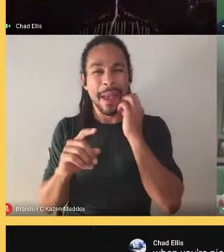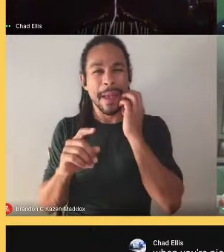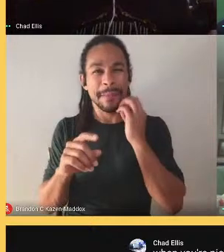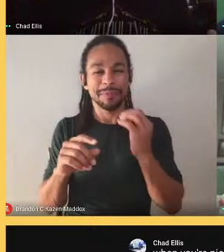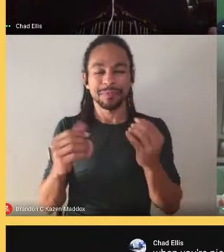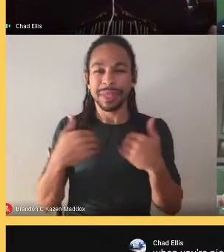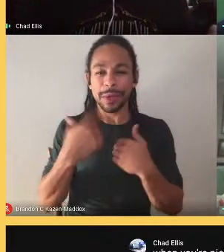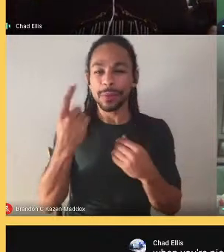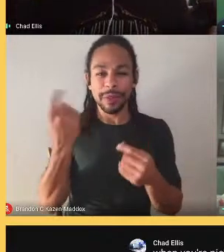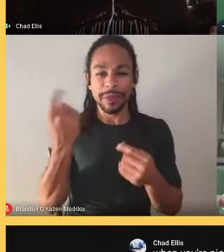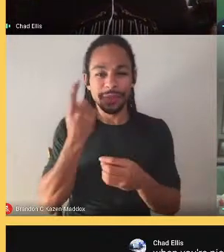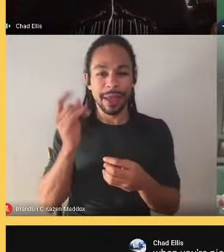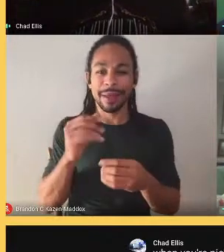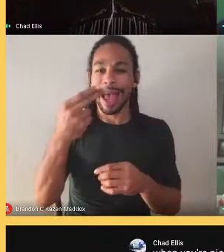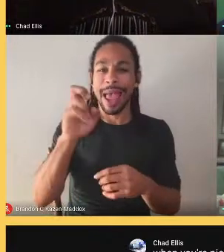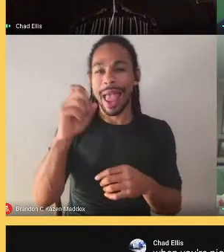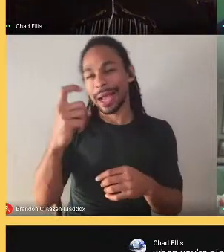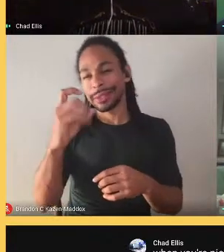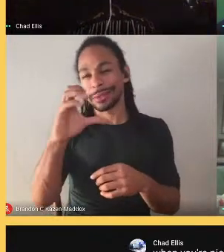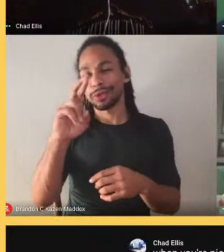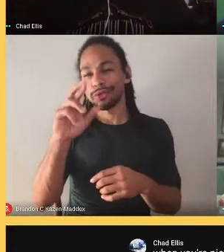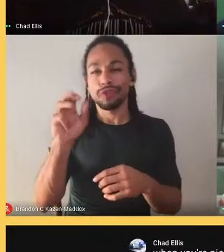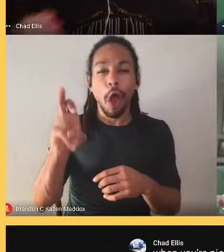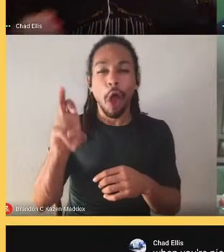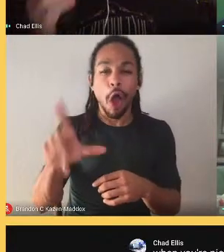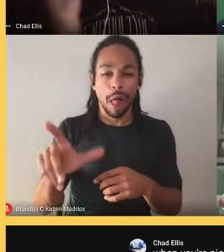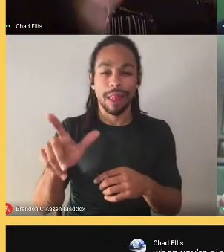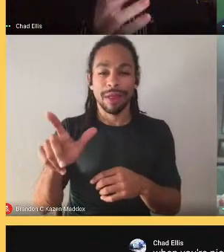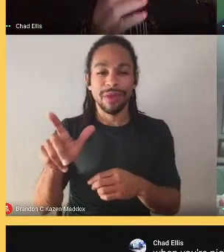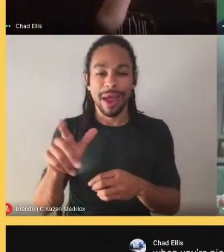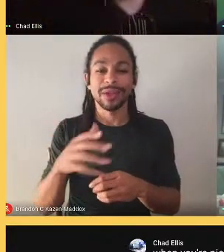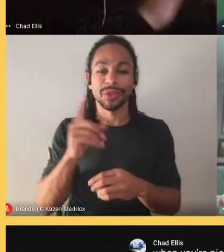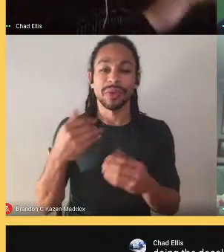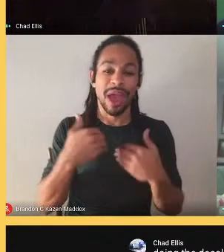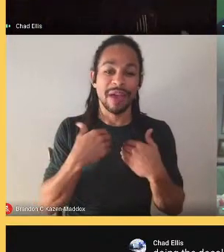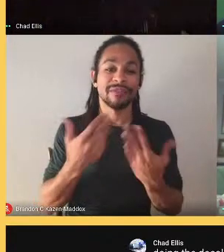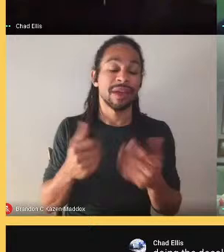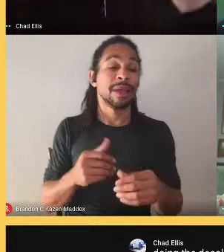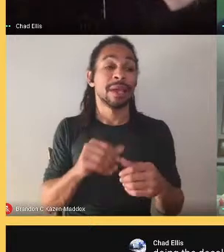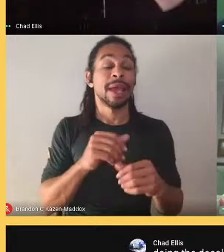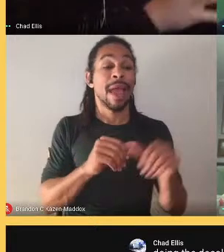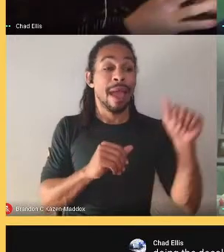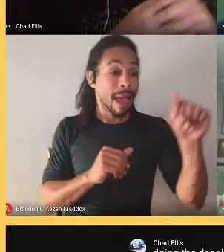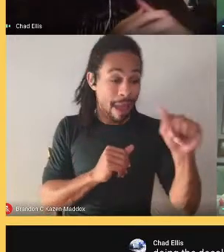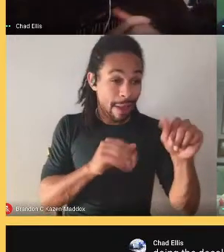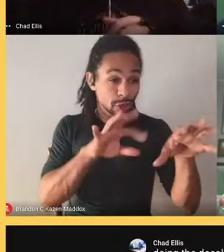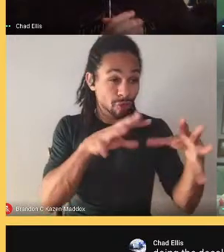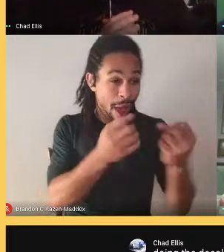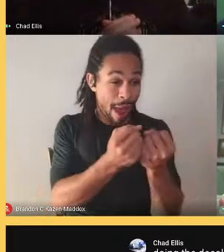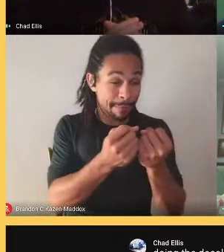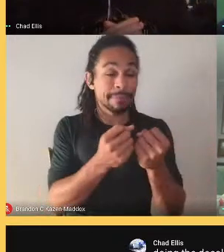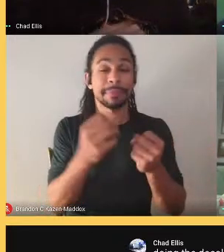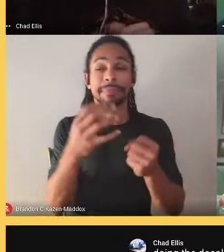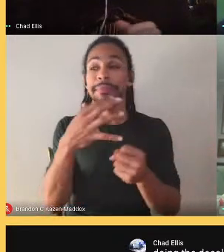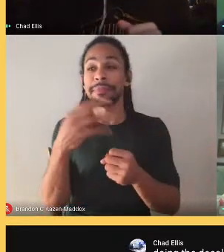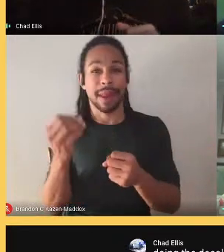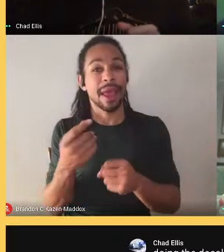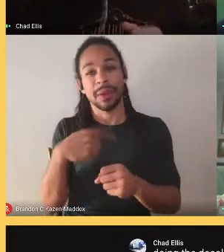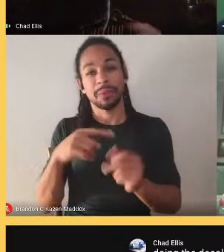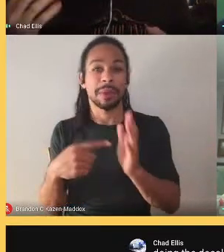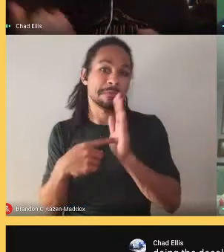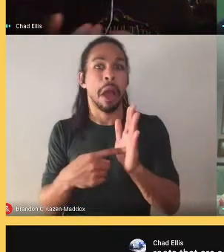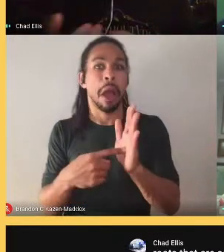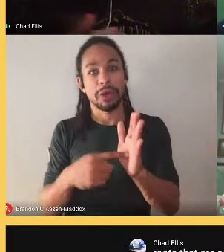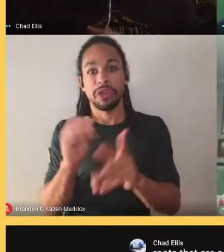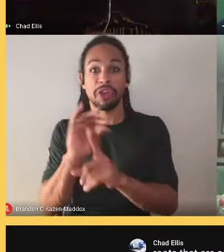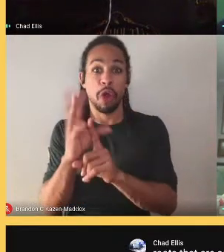just like, oh, you have, here's a tribe and here is a, you know, it's just, okay, we're just going to do this monolithic culture. And then with Sage in the most